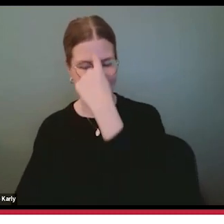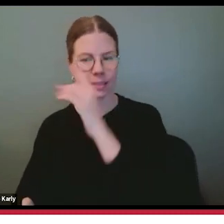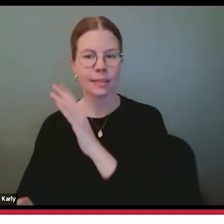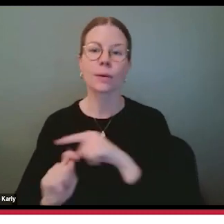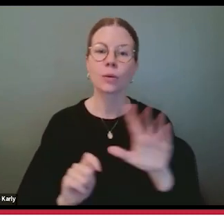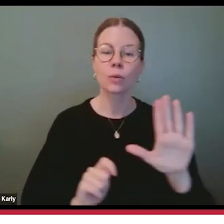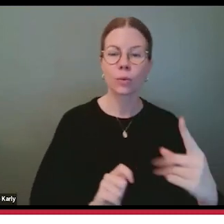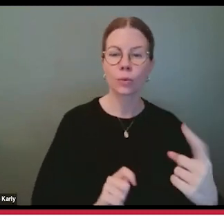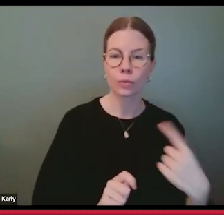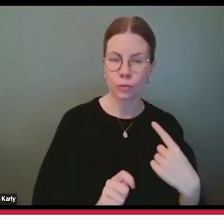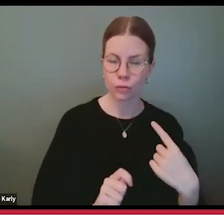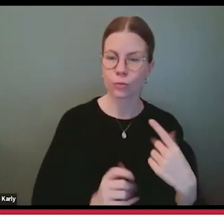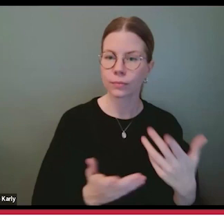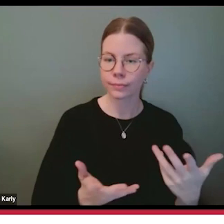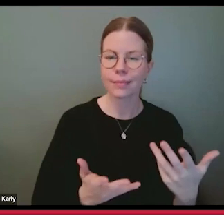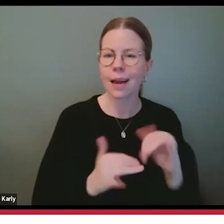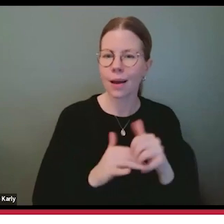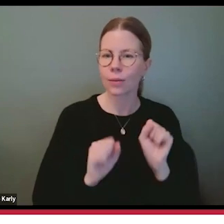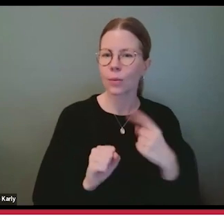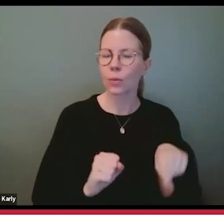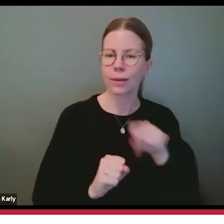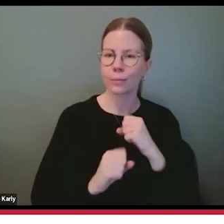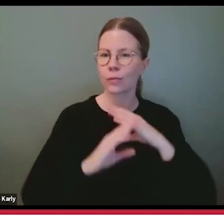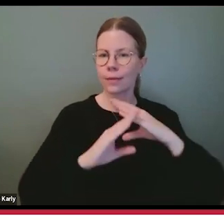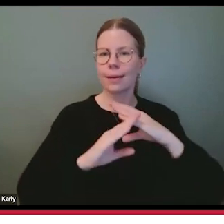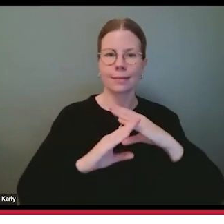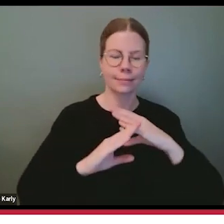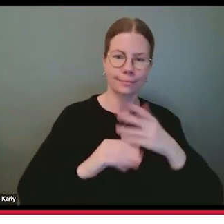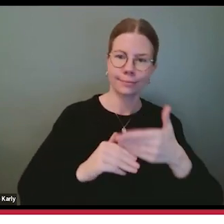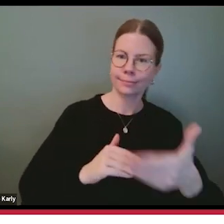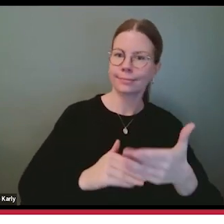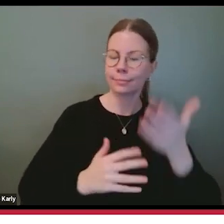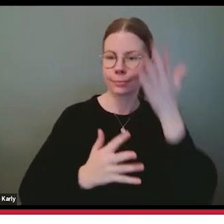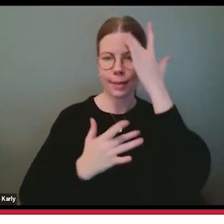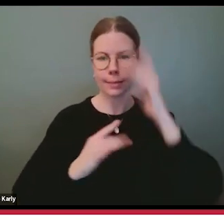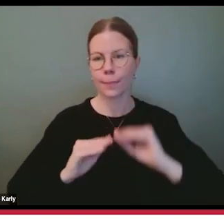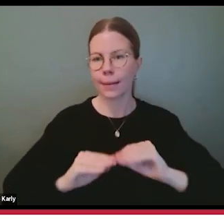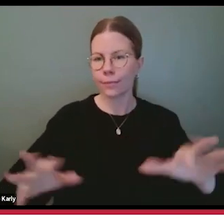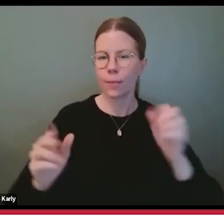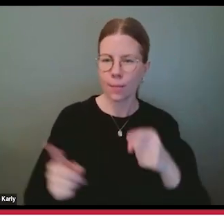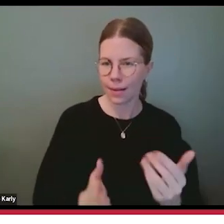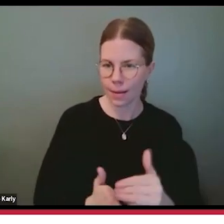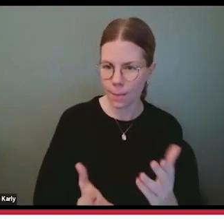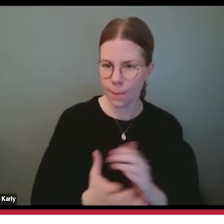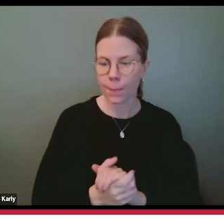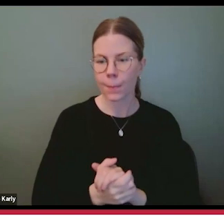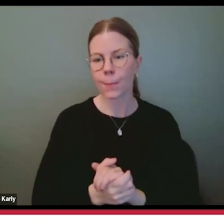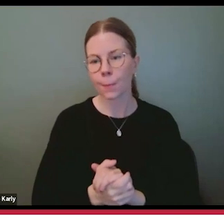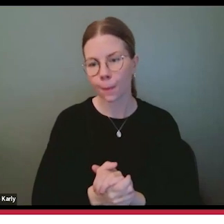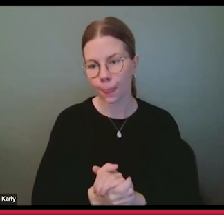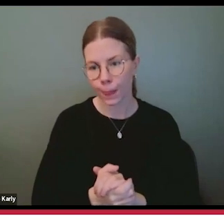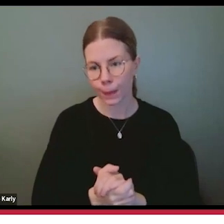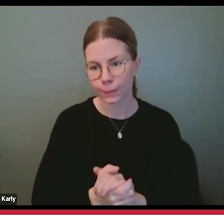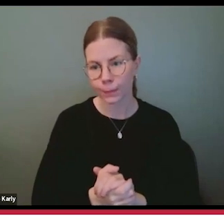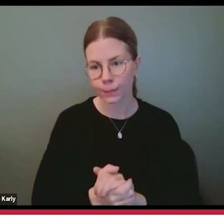what can we do to prevent the next pandemic? I mean, I think preventing a pandemic from occurring is